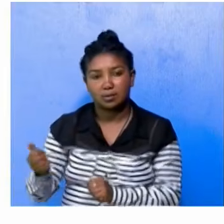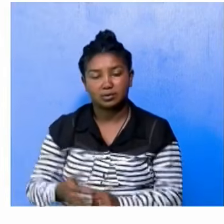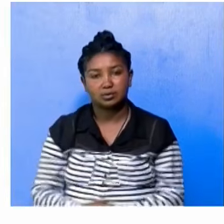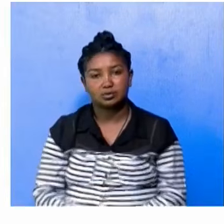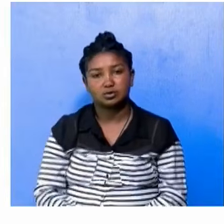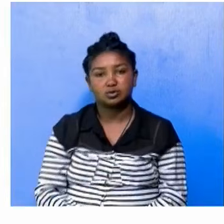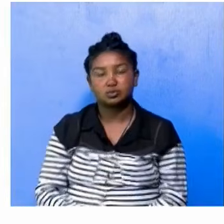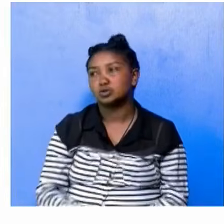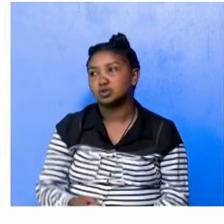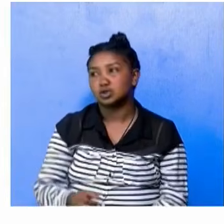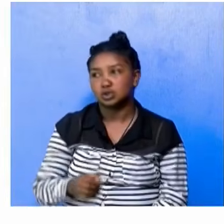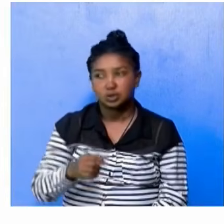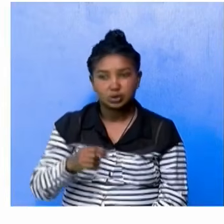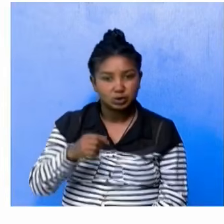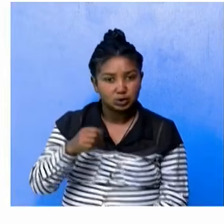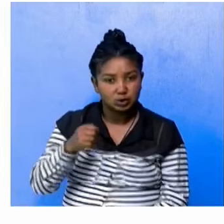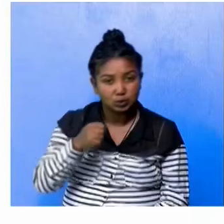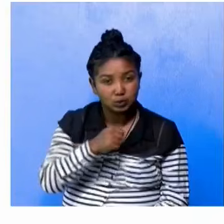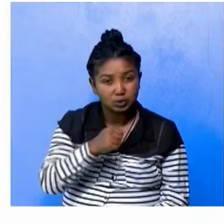tooth?